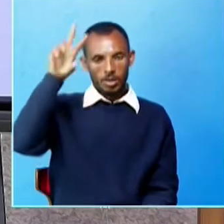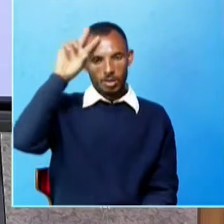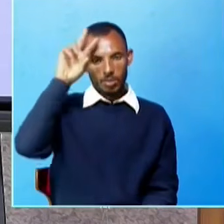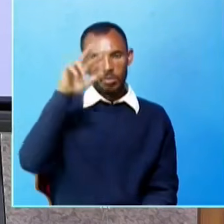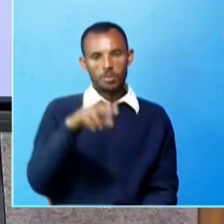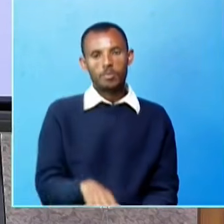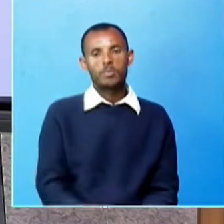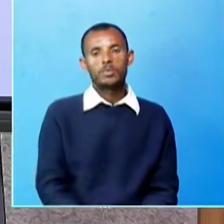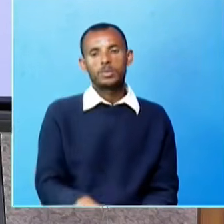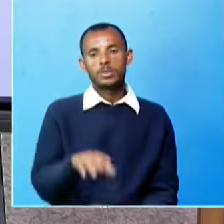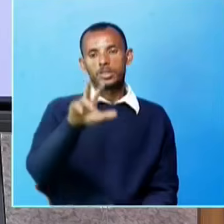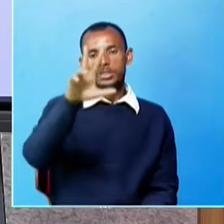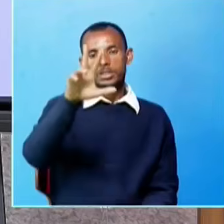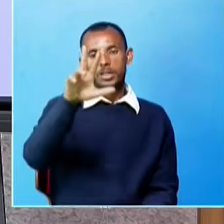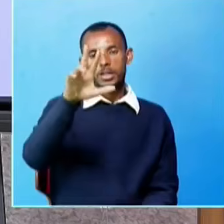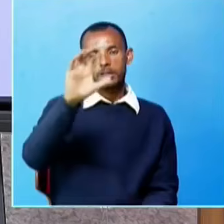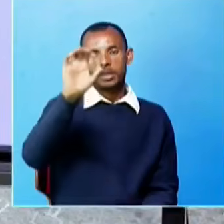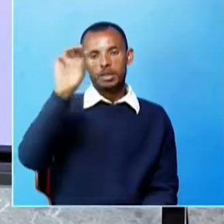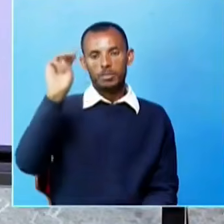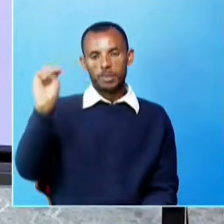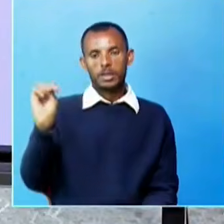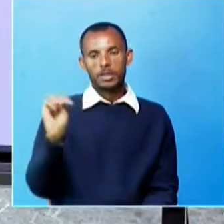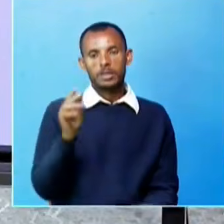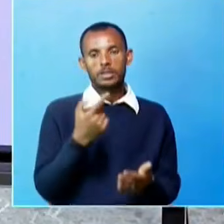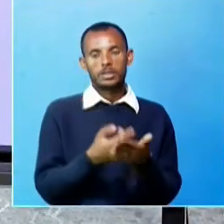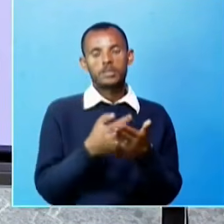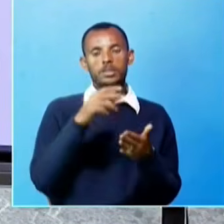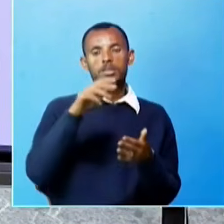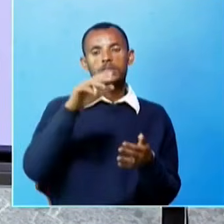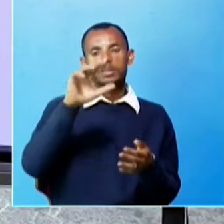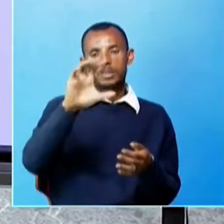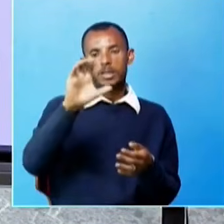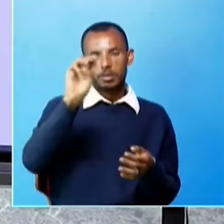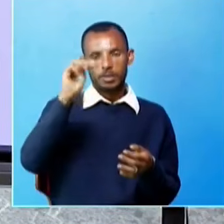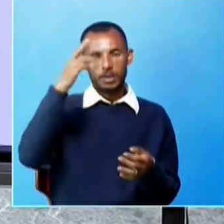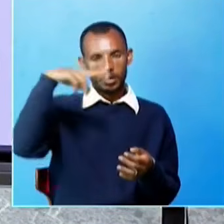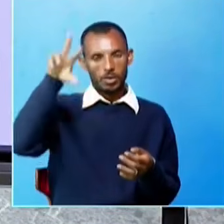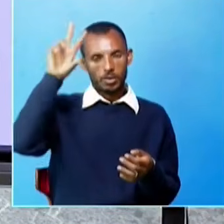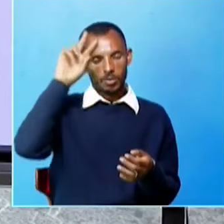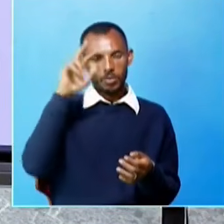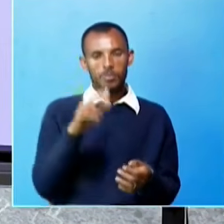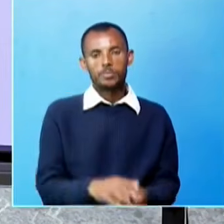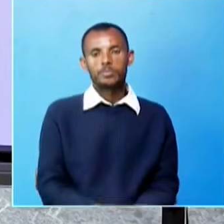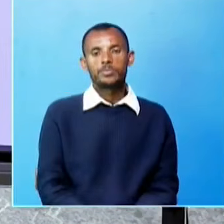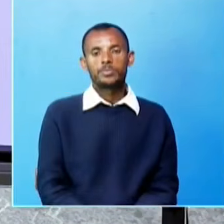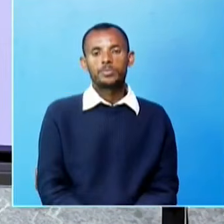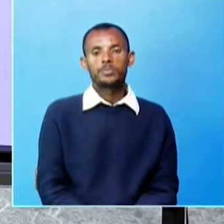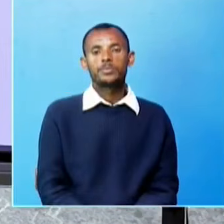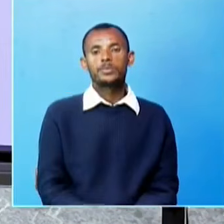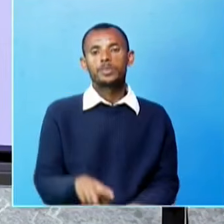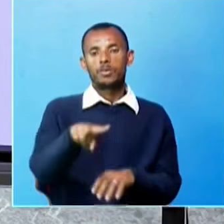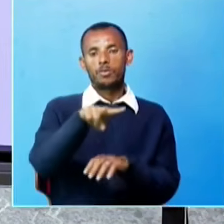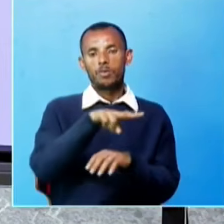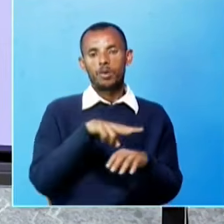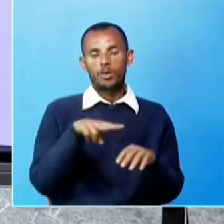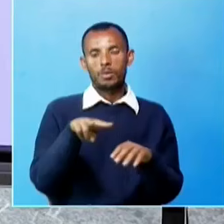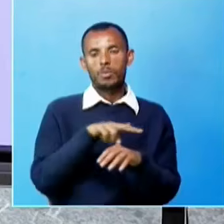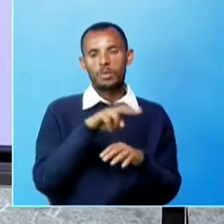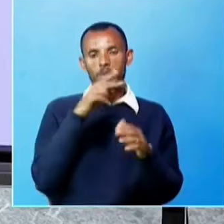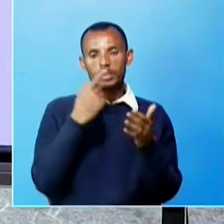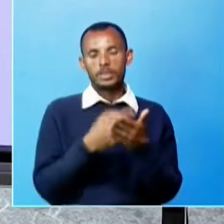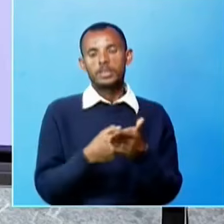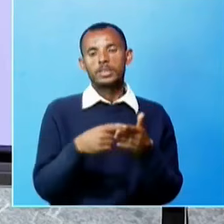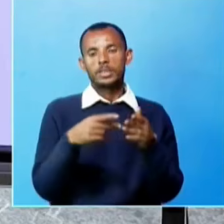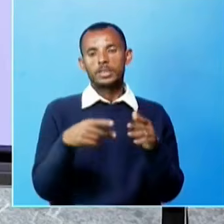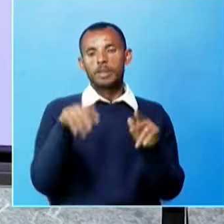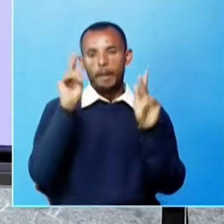centimeter, centimeter. The product of these three units is centimeter cube. So the volume of this